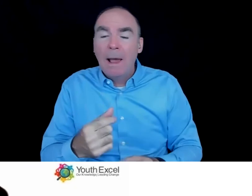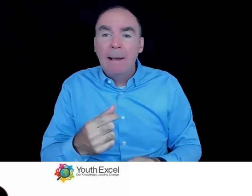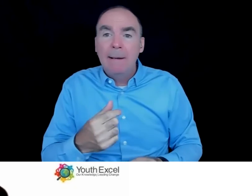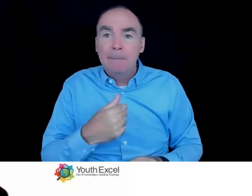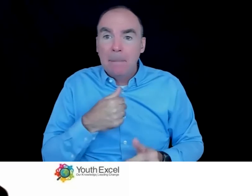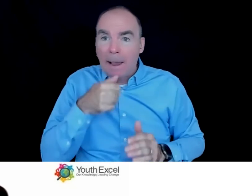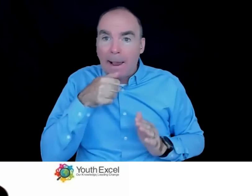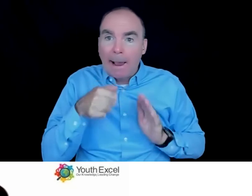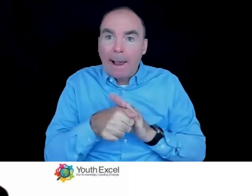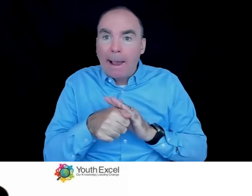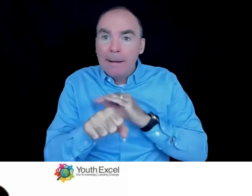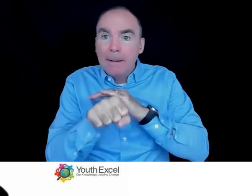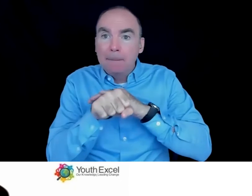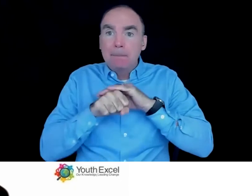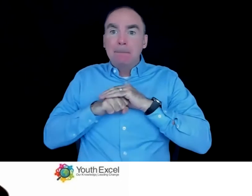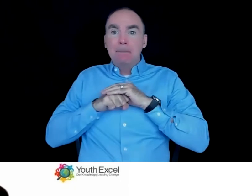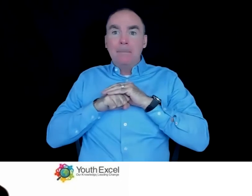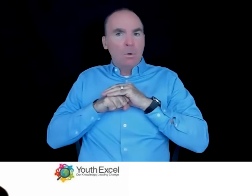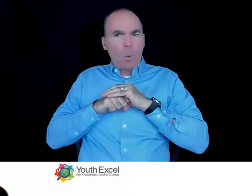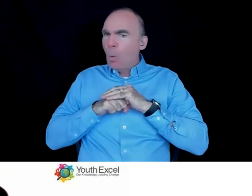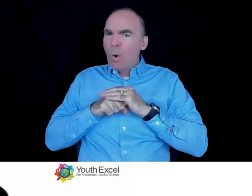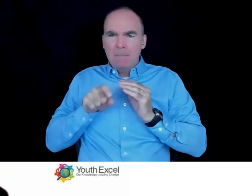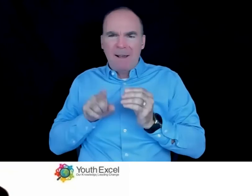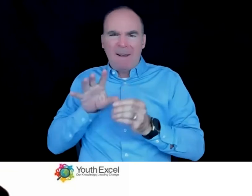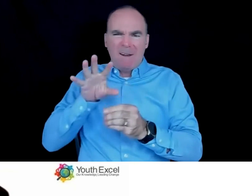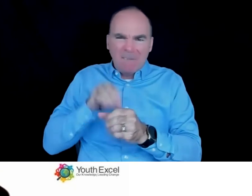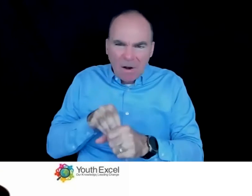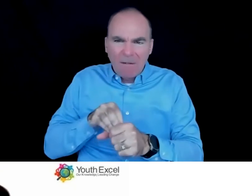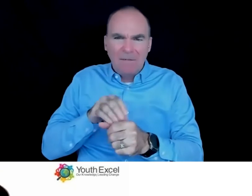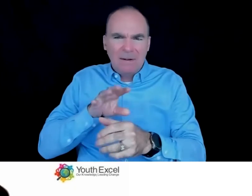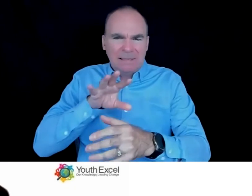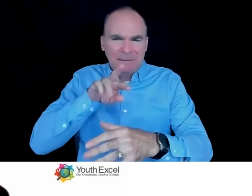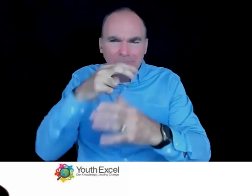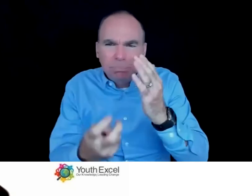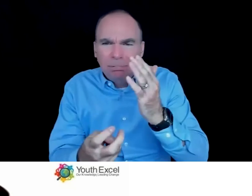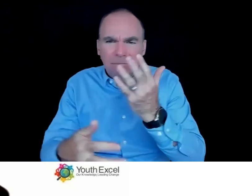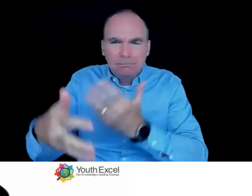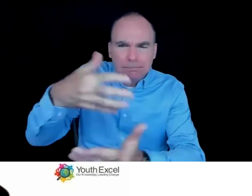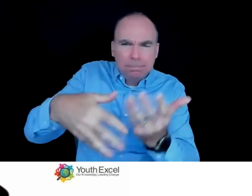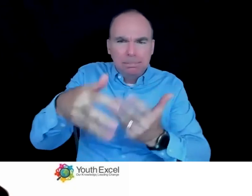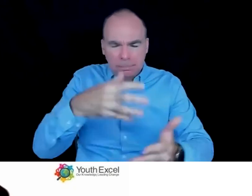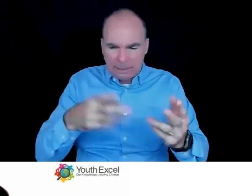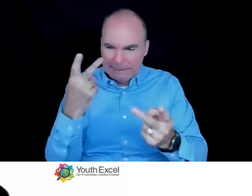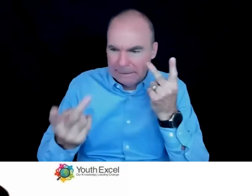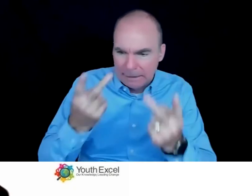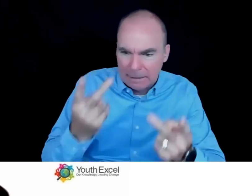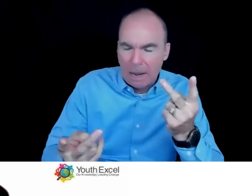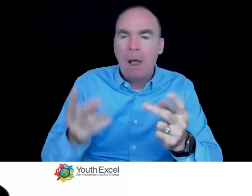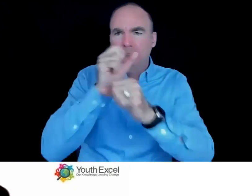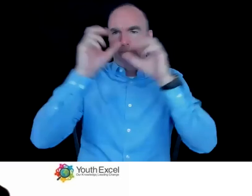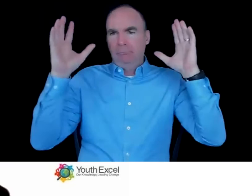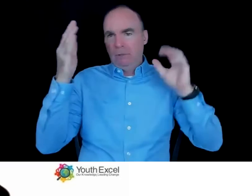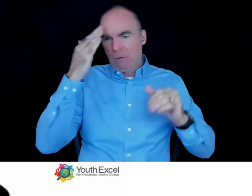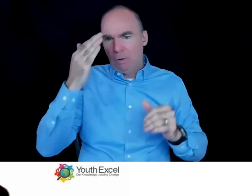really exciting. And also a terrific one out of Tevin's context was the bit of in the year 2016, that's